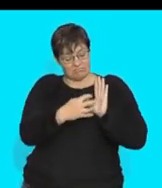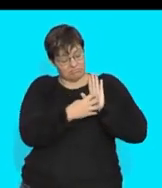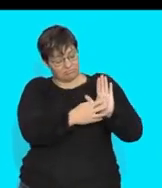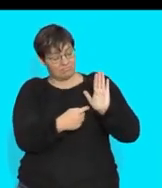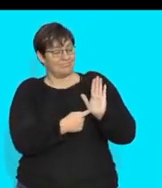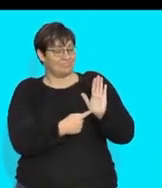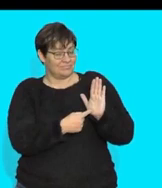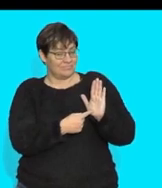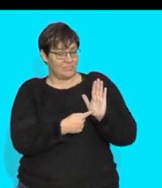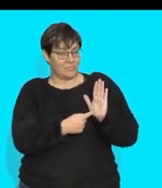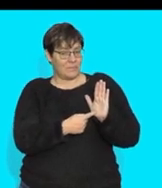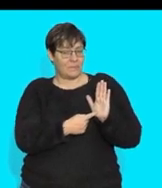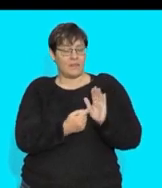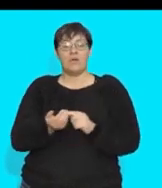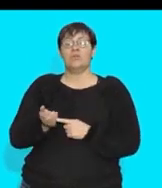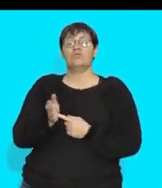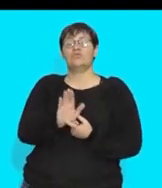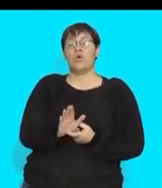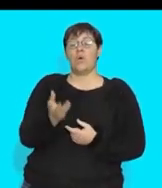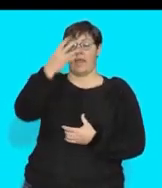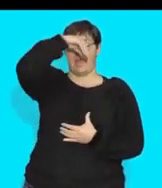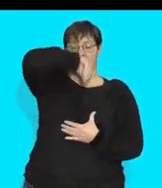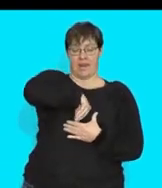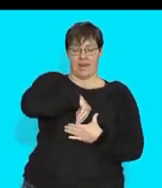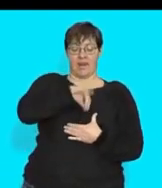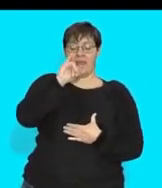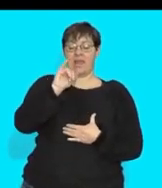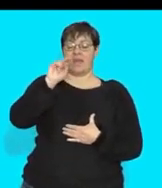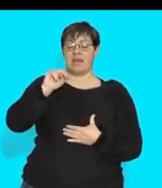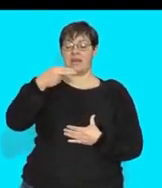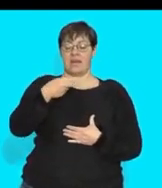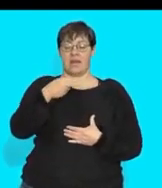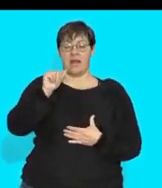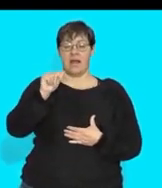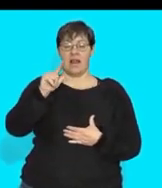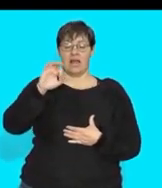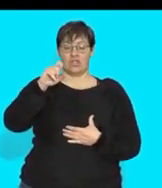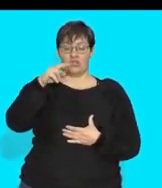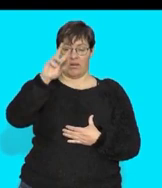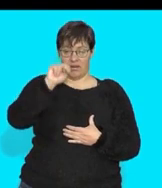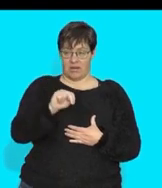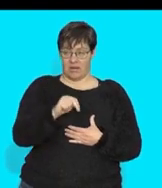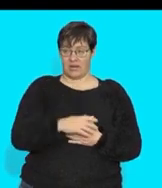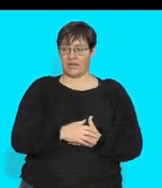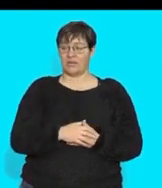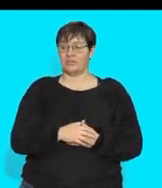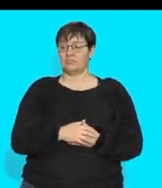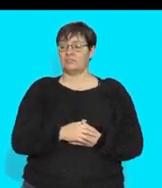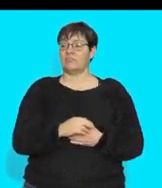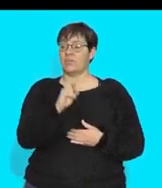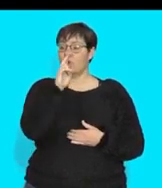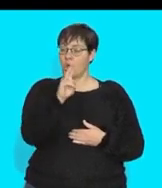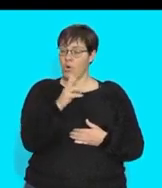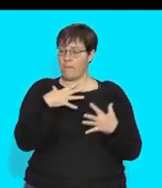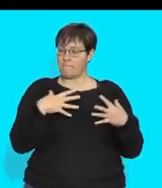below illustrates inhalation? Now, inhalation is breathing in, and when we look at the